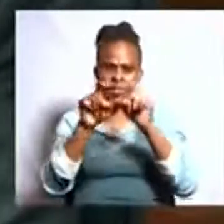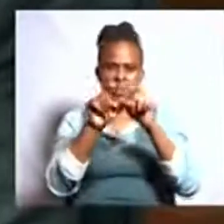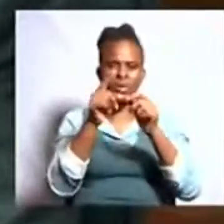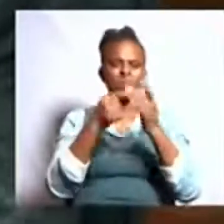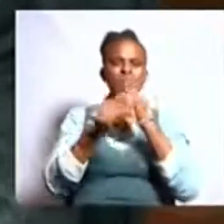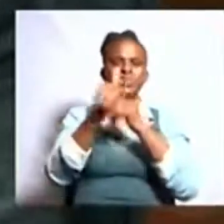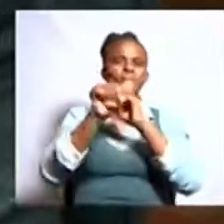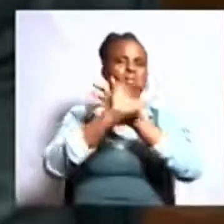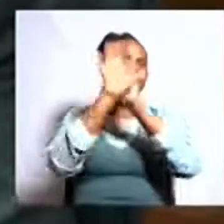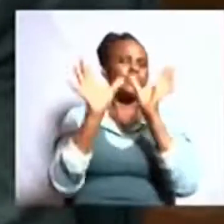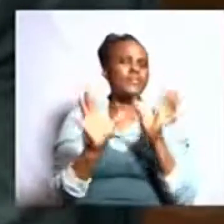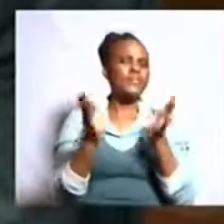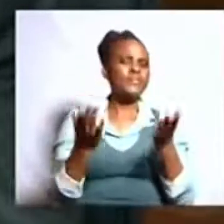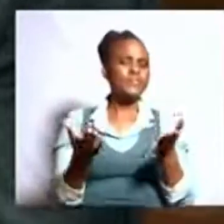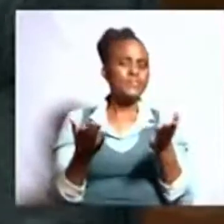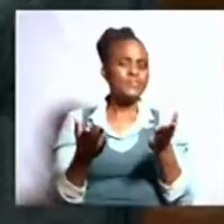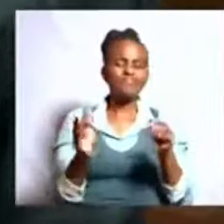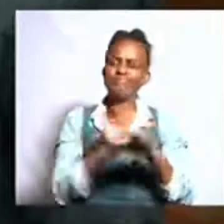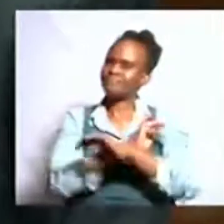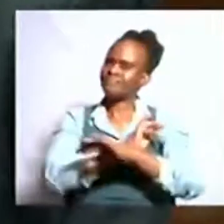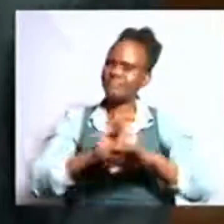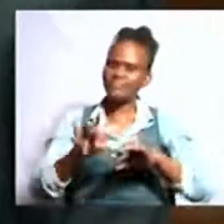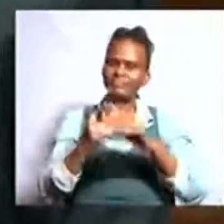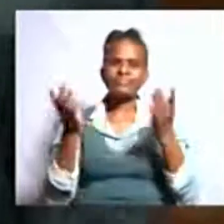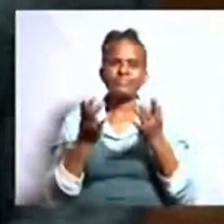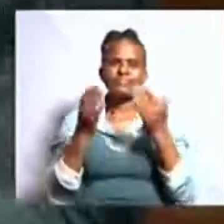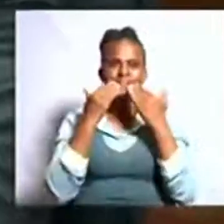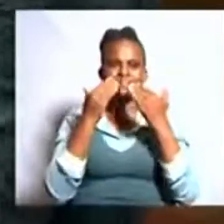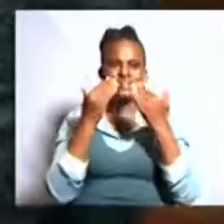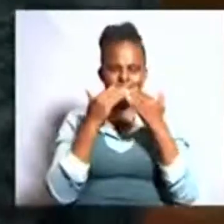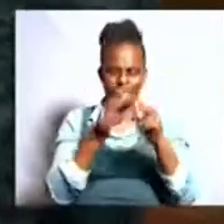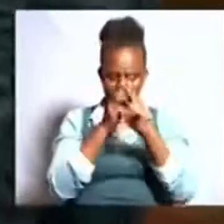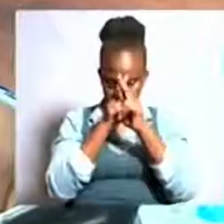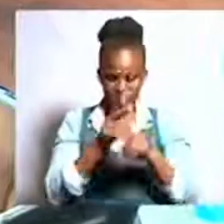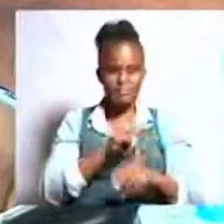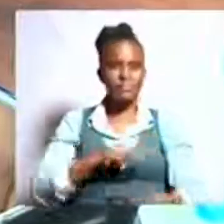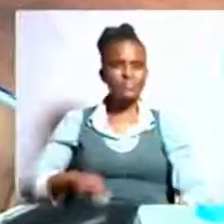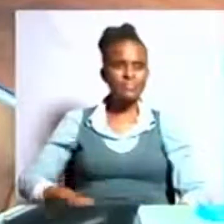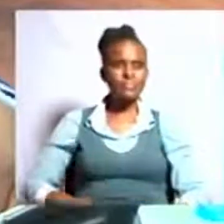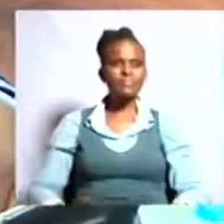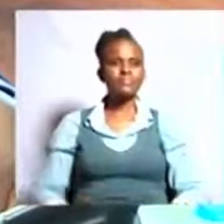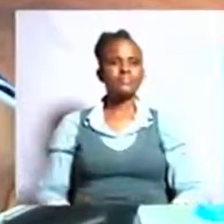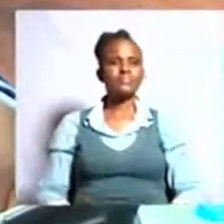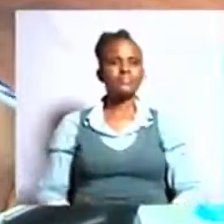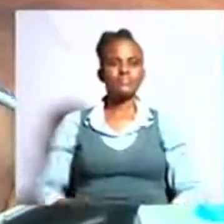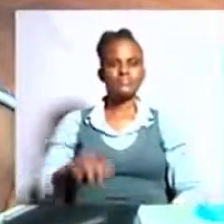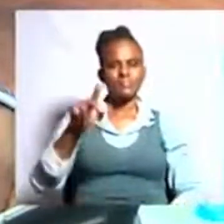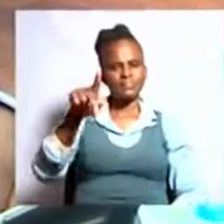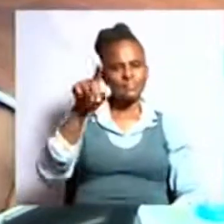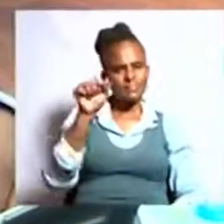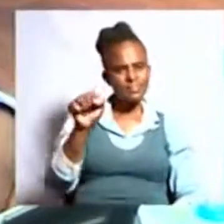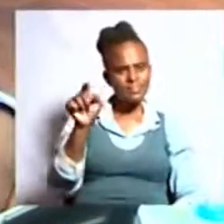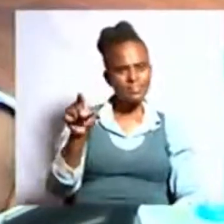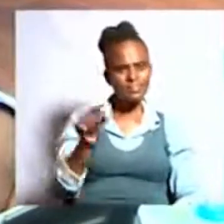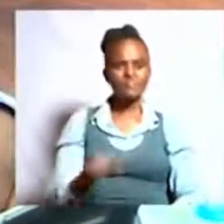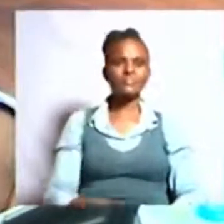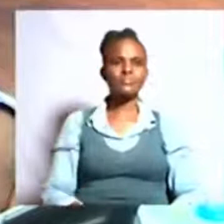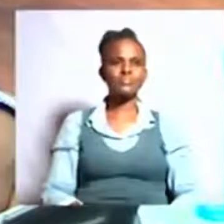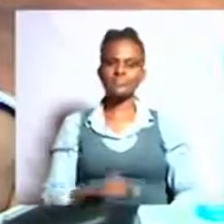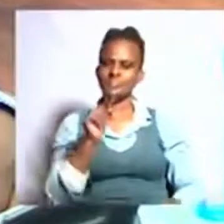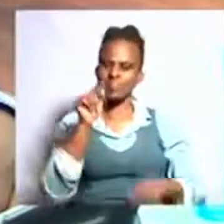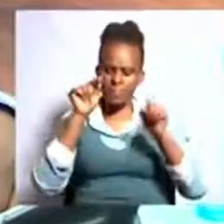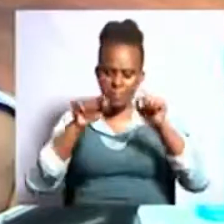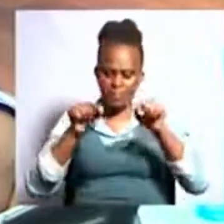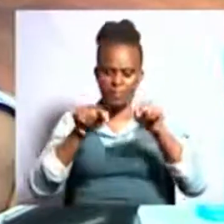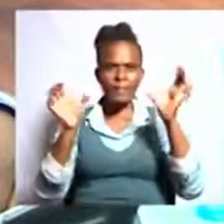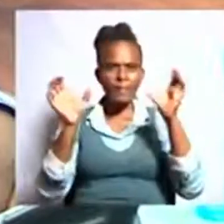rectified or corrected? Nothing. Thank you, Honorable Member. Controlling PS, in this committee,